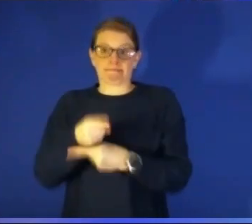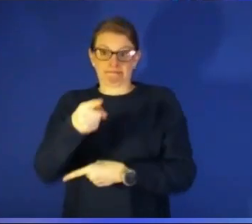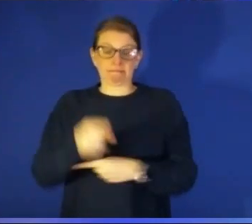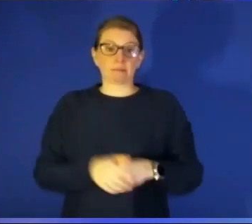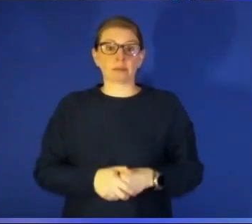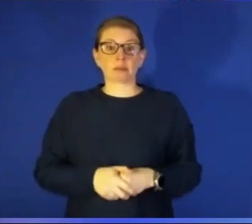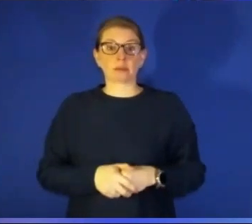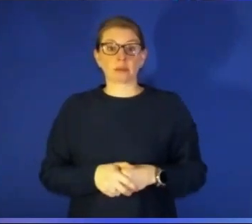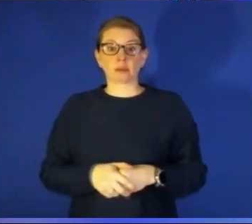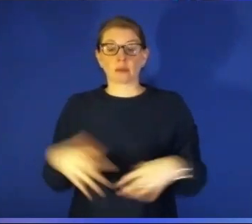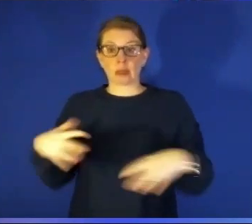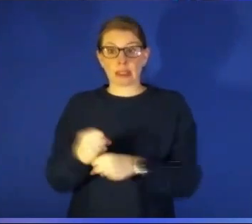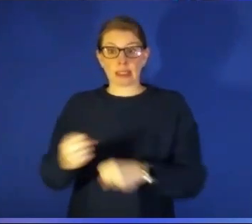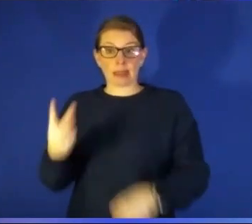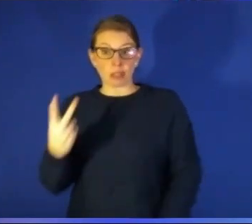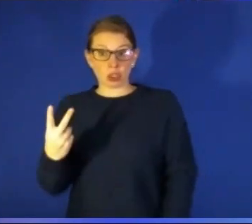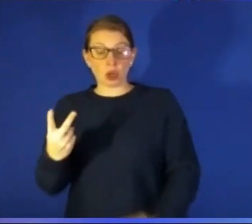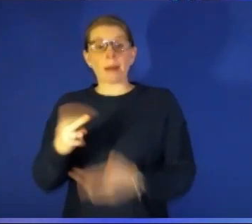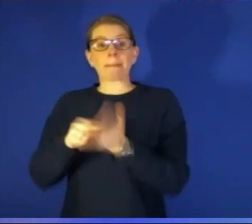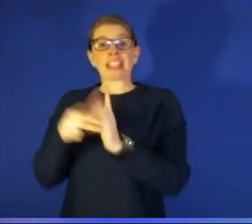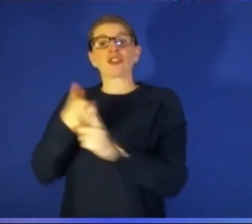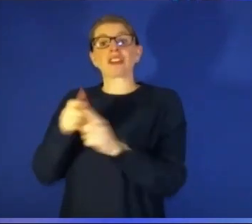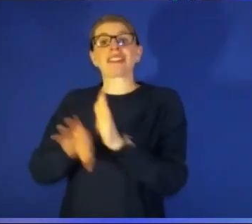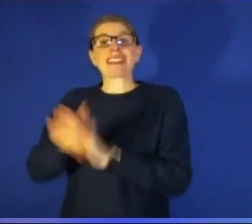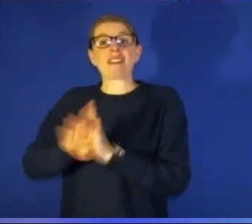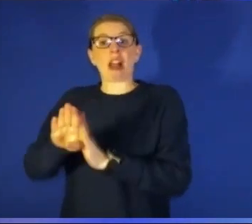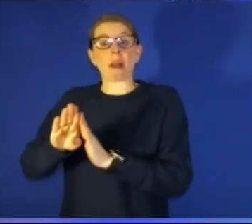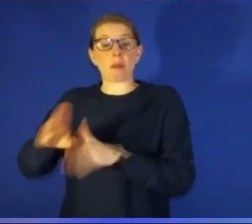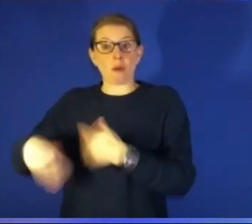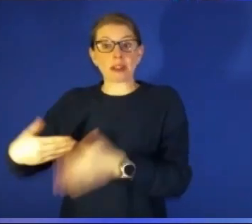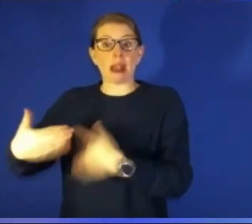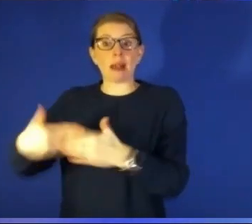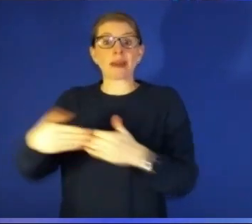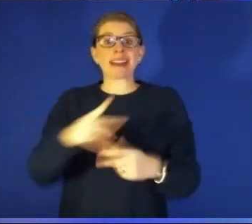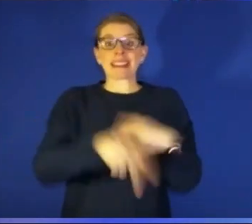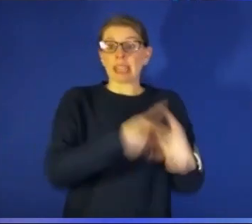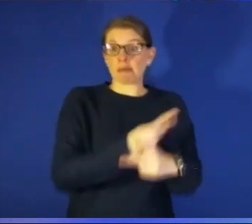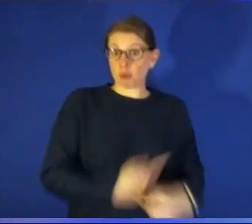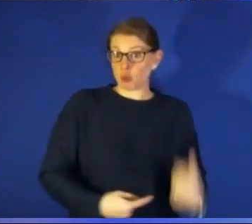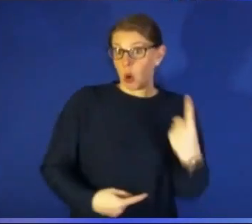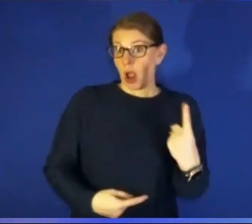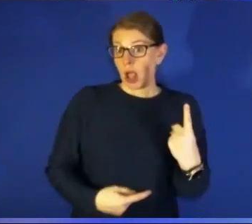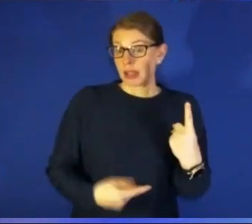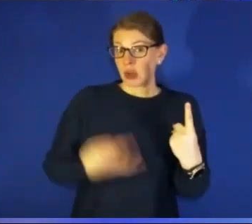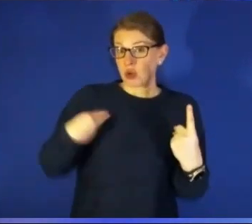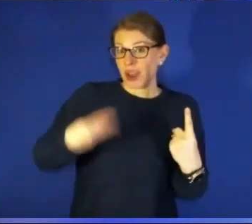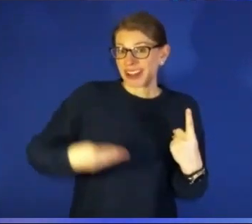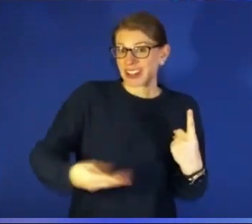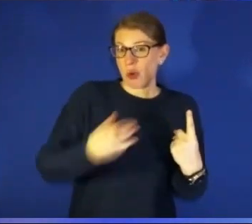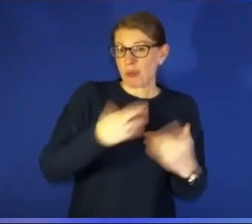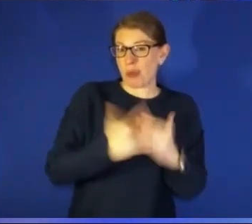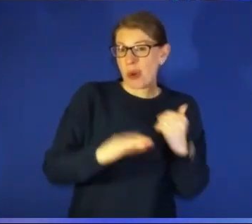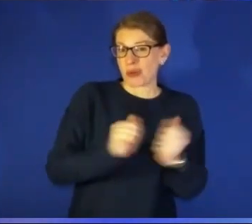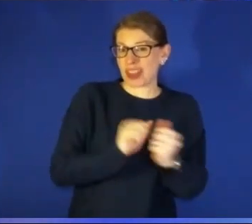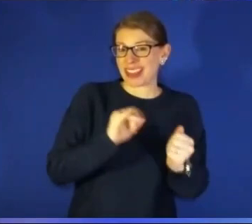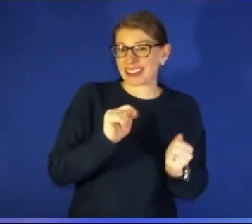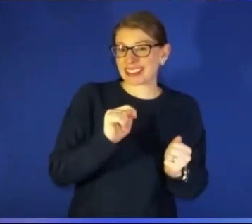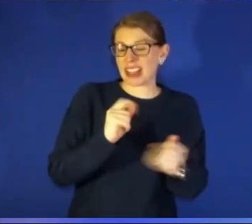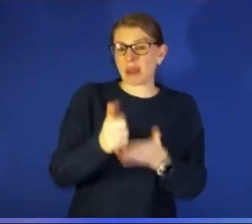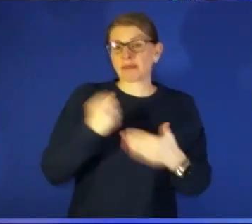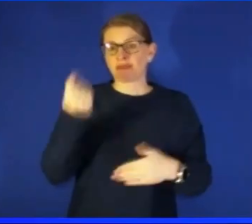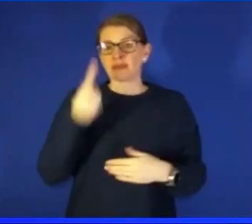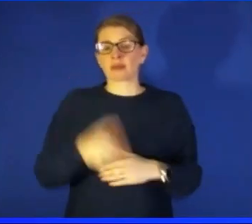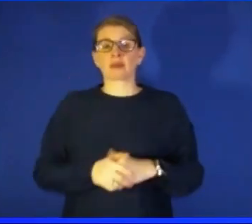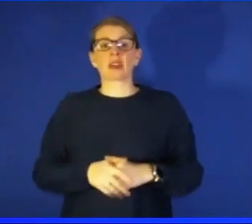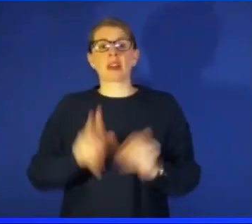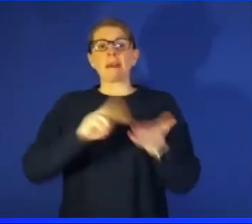type 2 is something you develop over time? Yep. Type 1 is something that is hereditary, you're born with it? Help us understand. It's like a